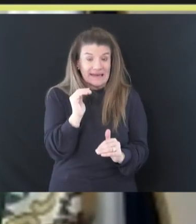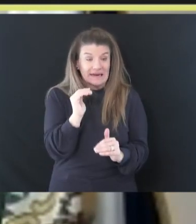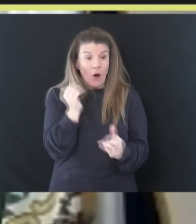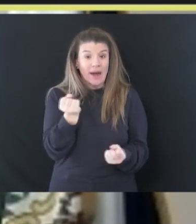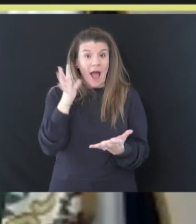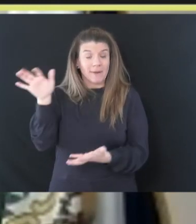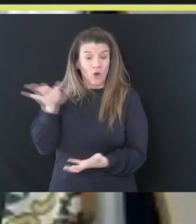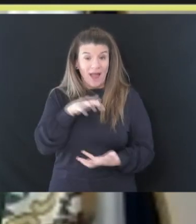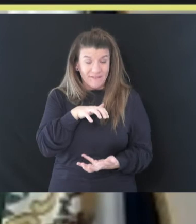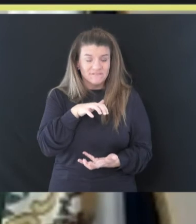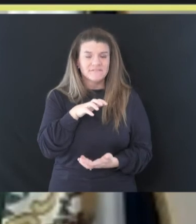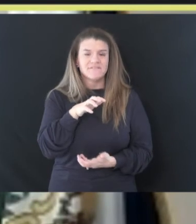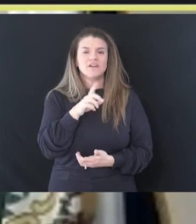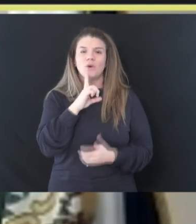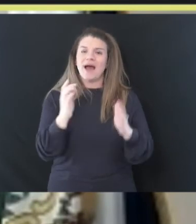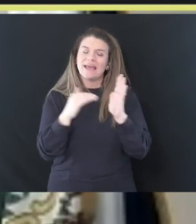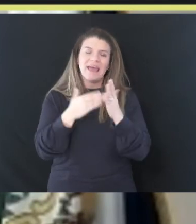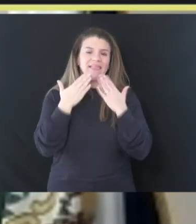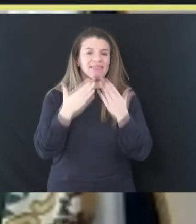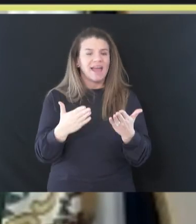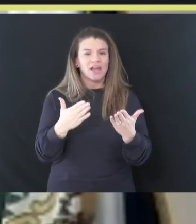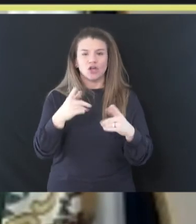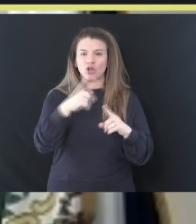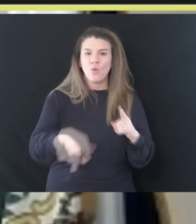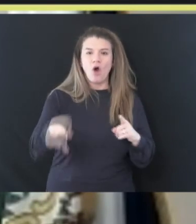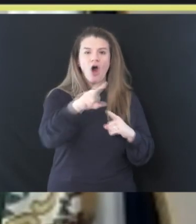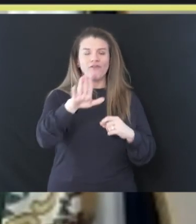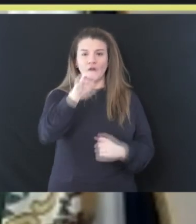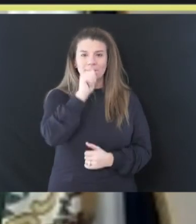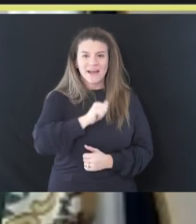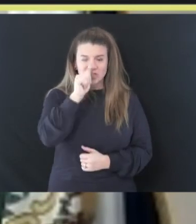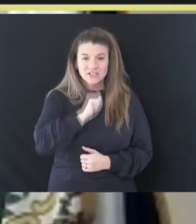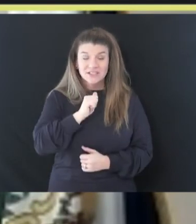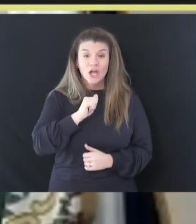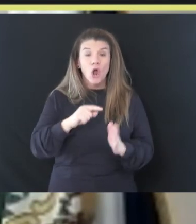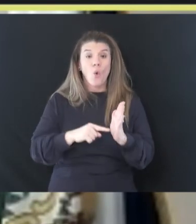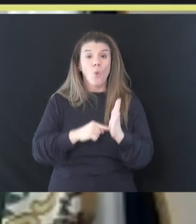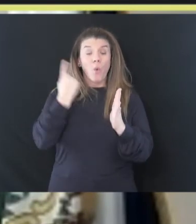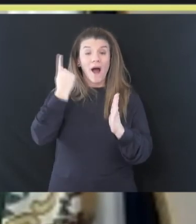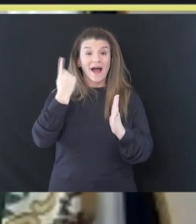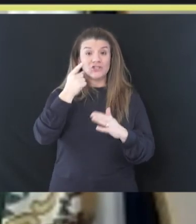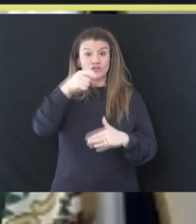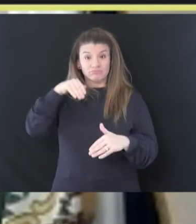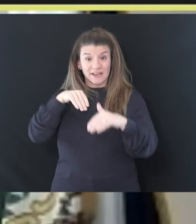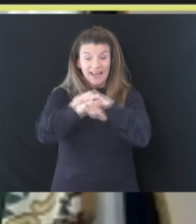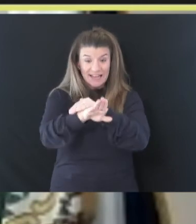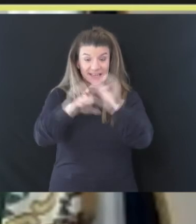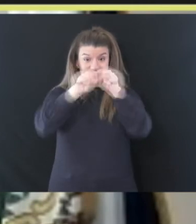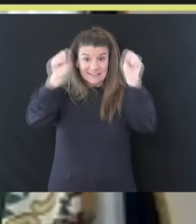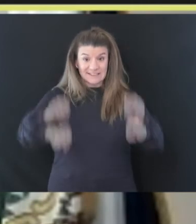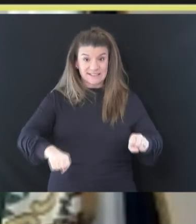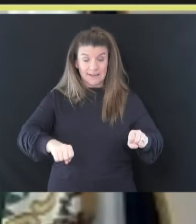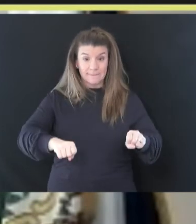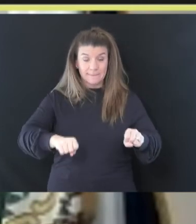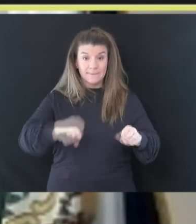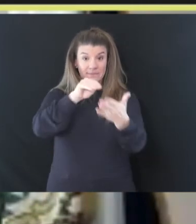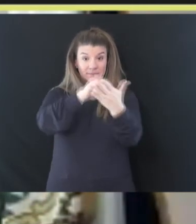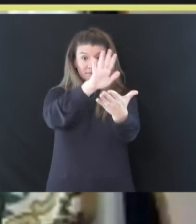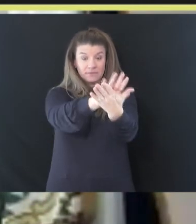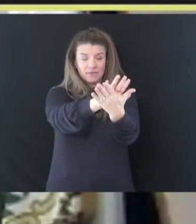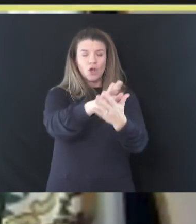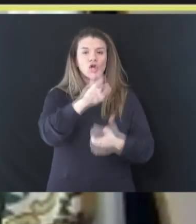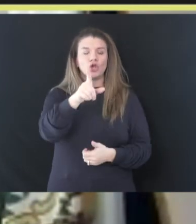we have. So again, thank everyone for their patience. Once you are in Everbridge, let me say again, you will